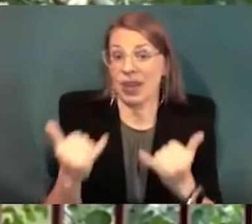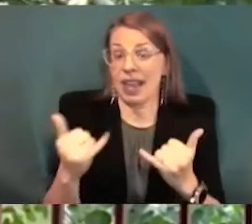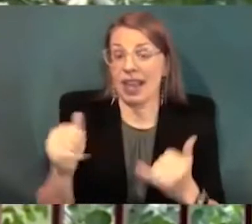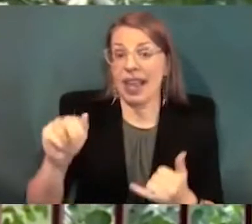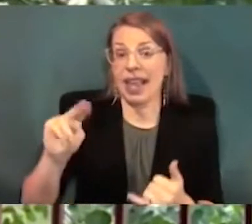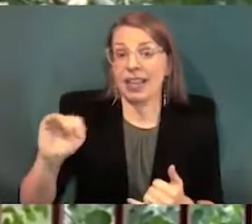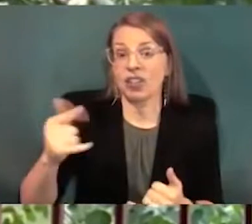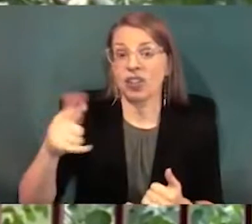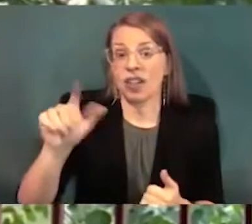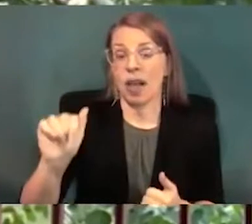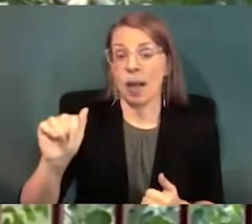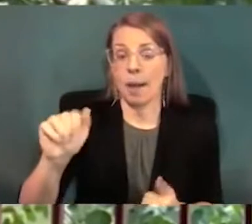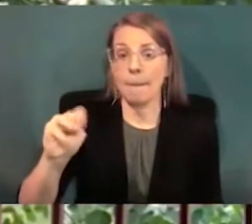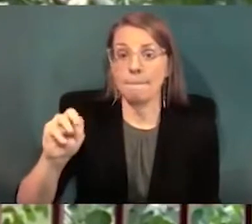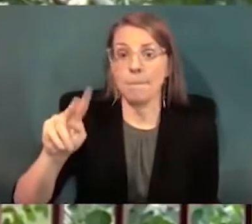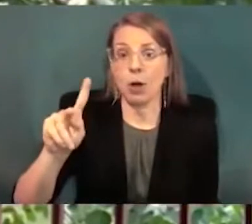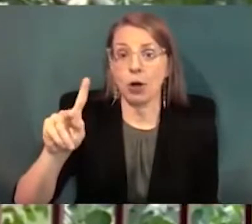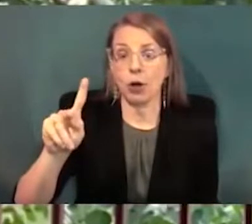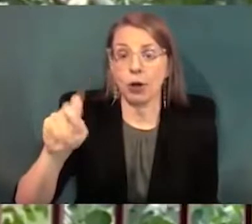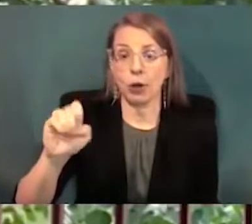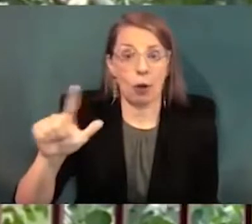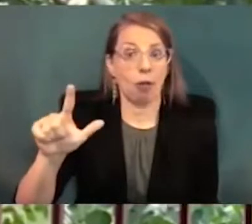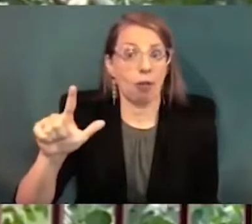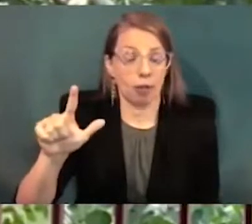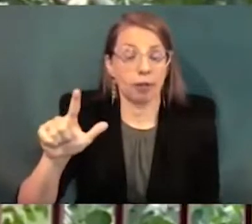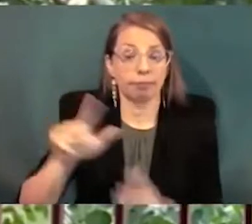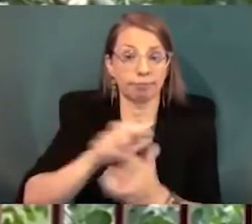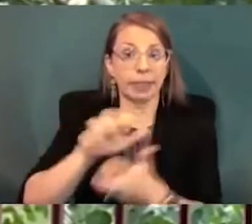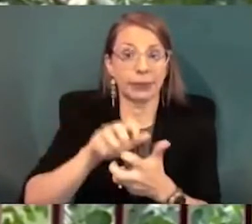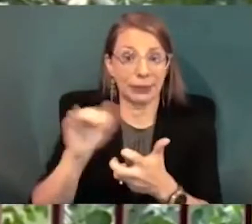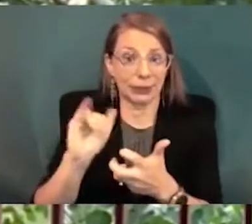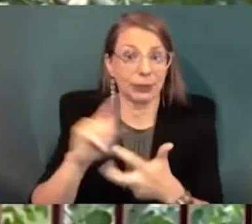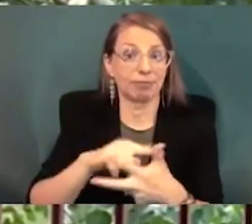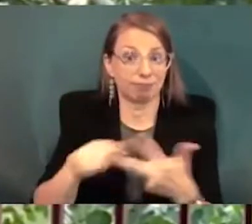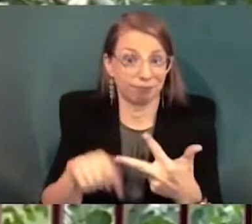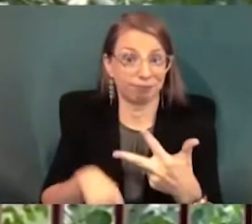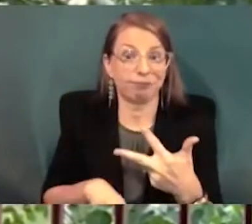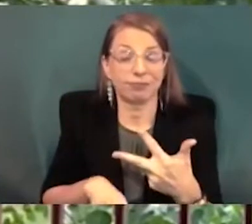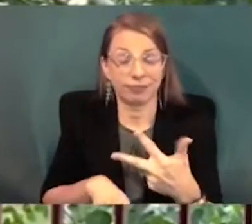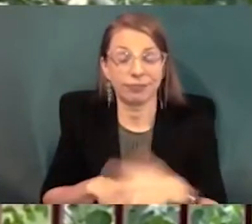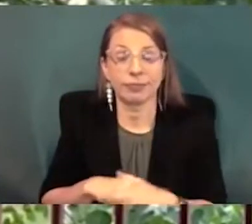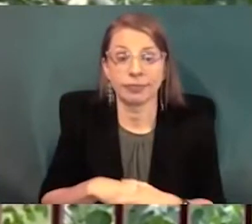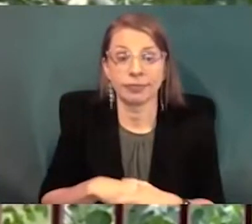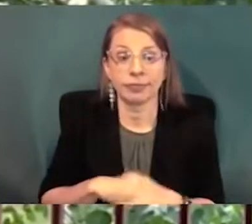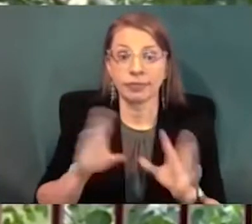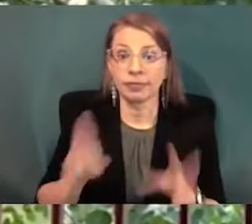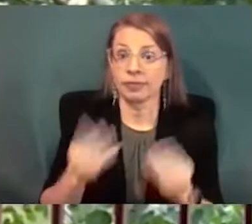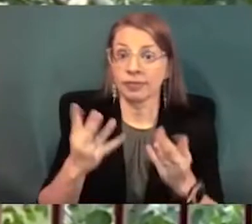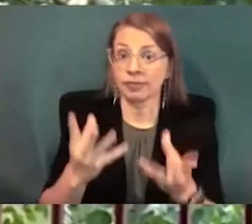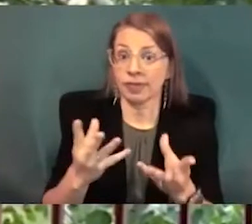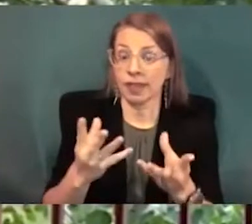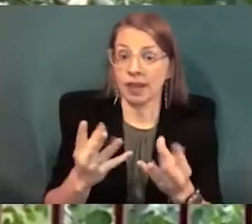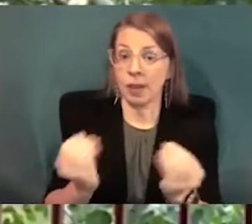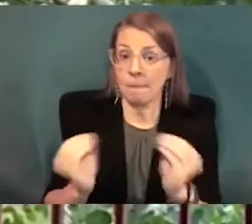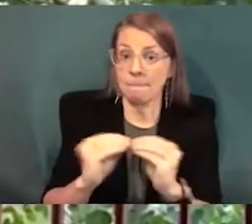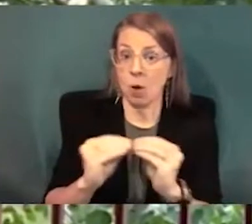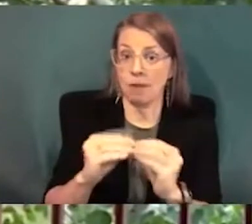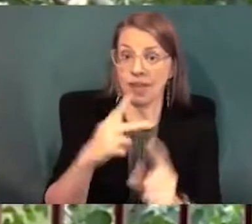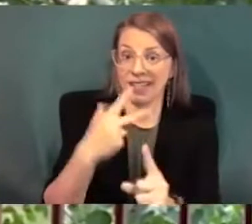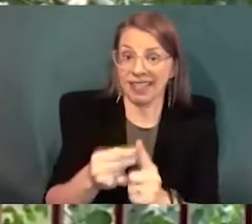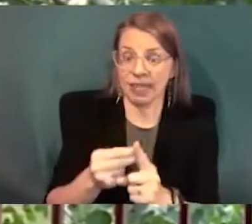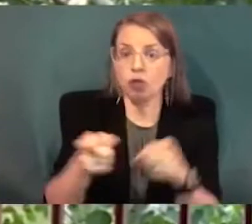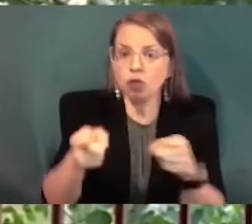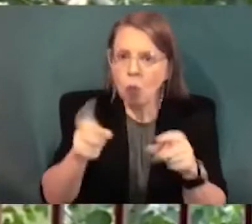Merkel has mixed as well. So I think adding more or giving more vaccine in these controlled manners is